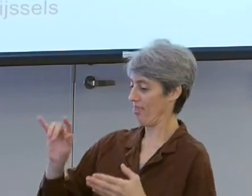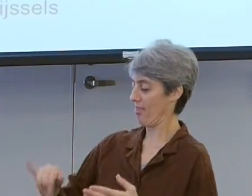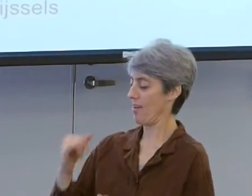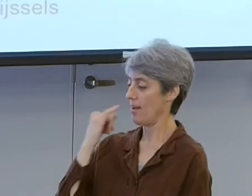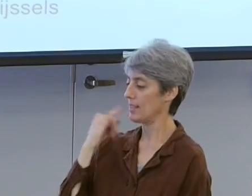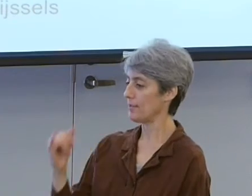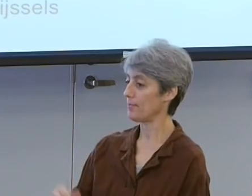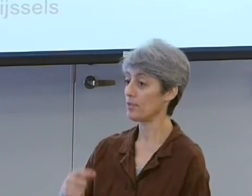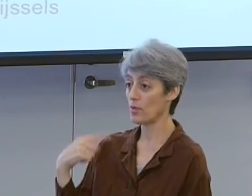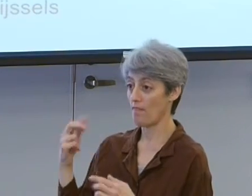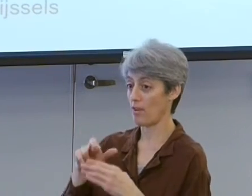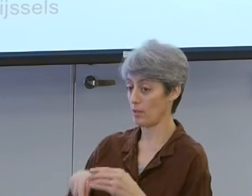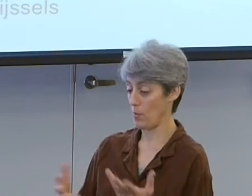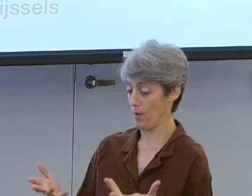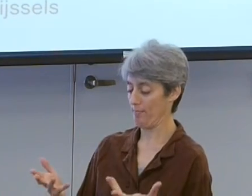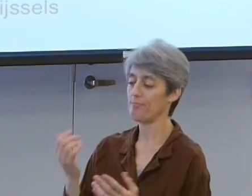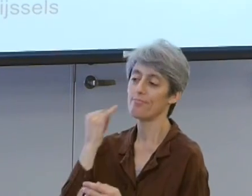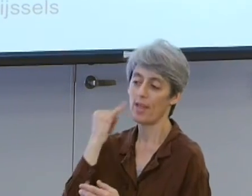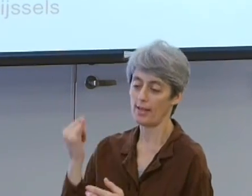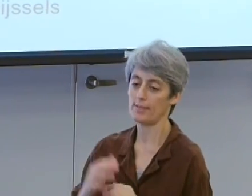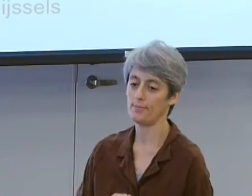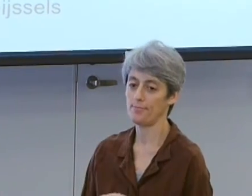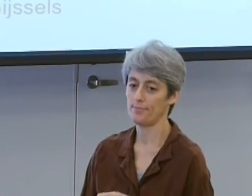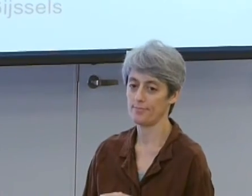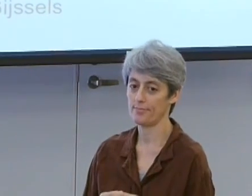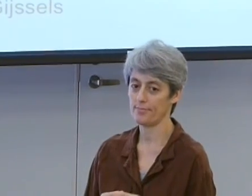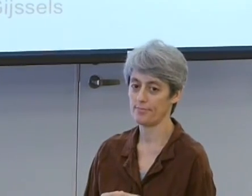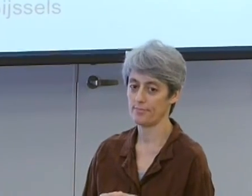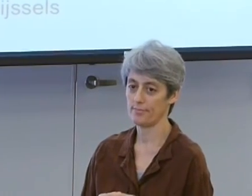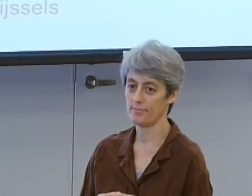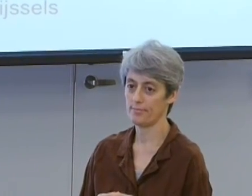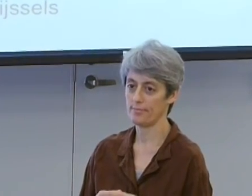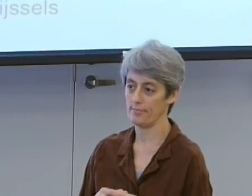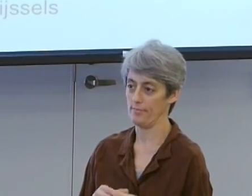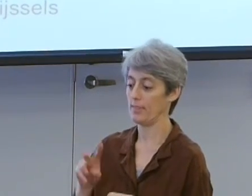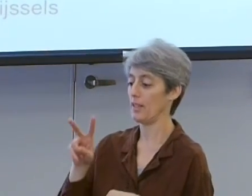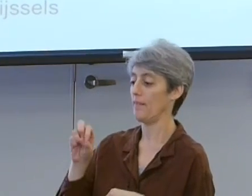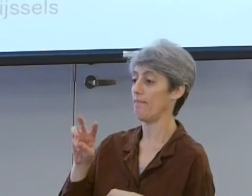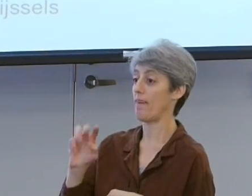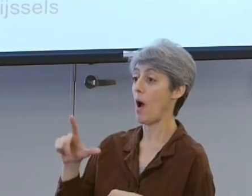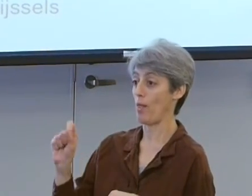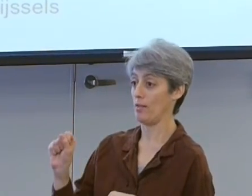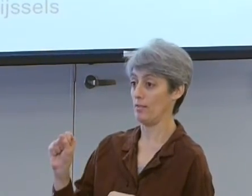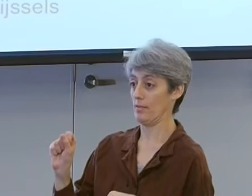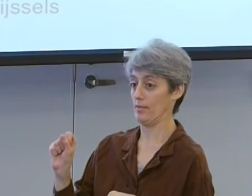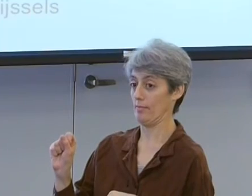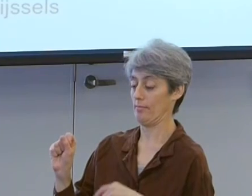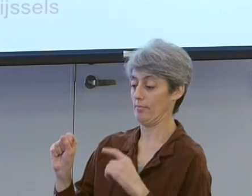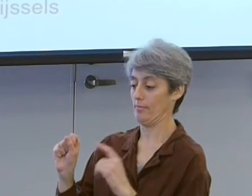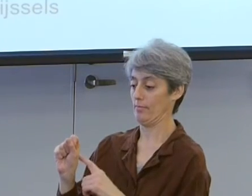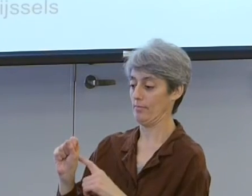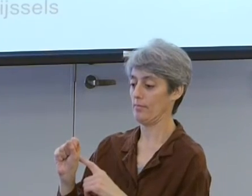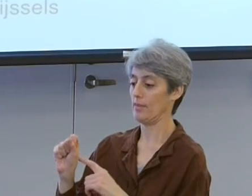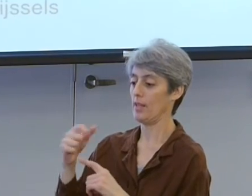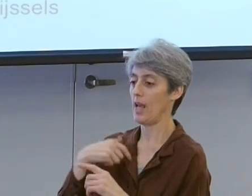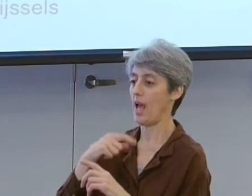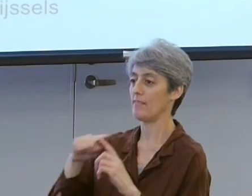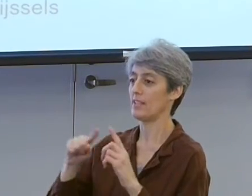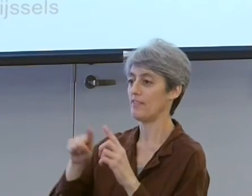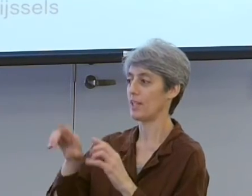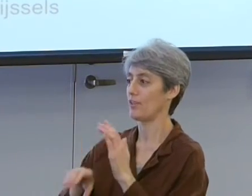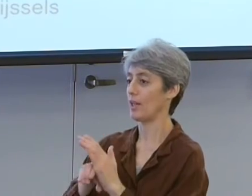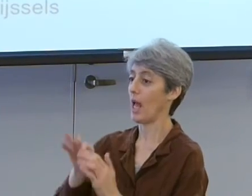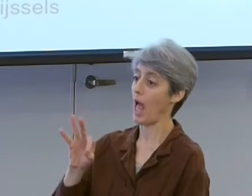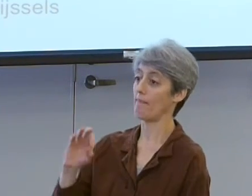Here's the idea. Different vowels have different characteristic F0s,